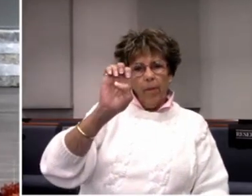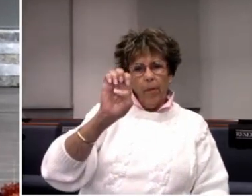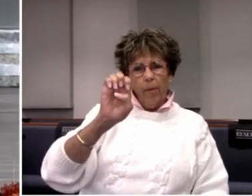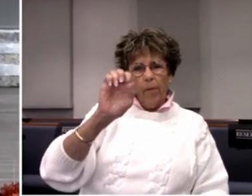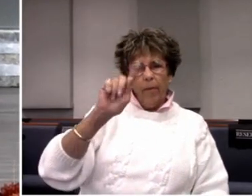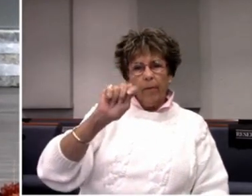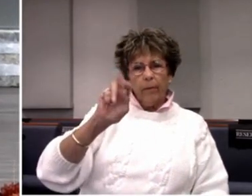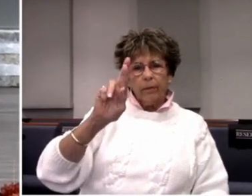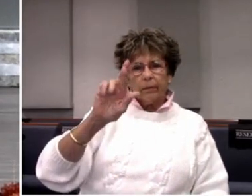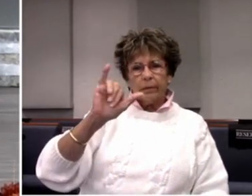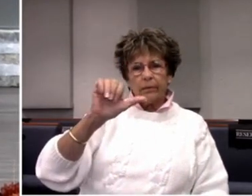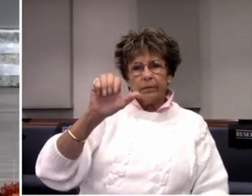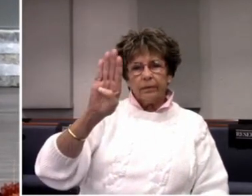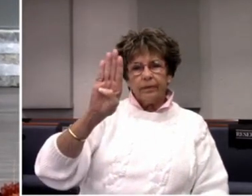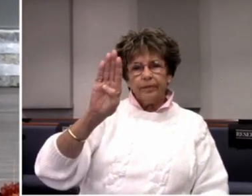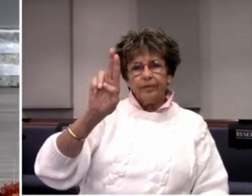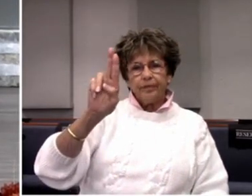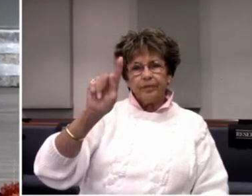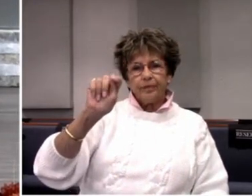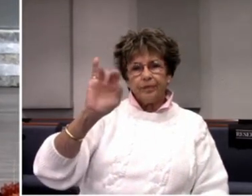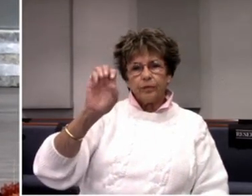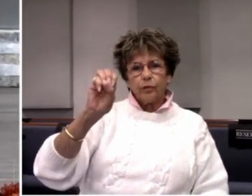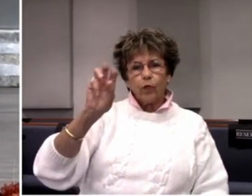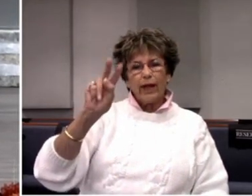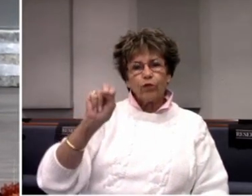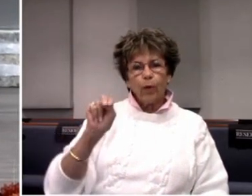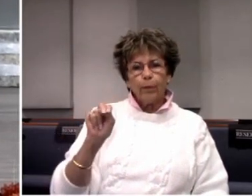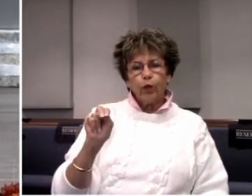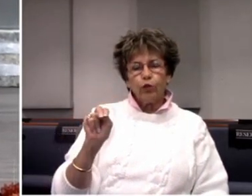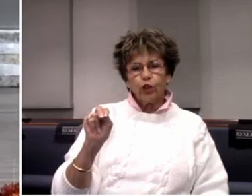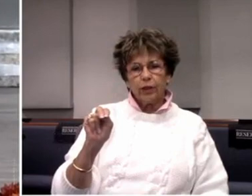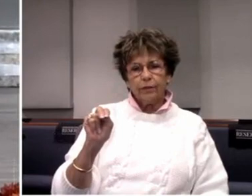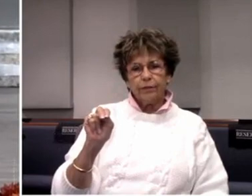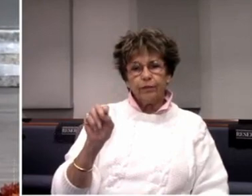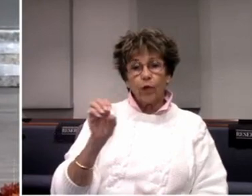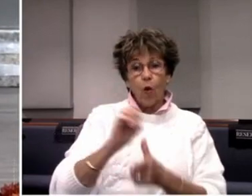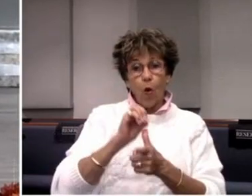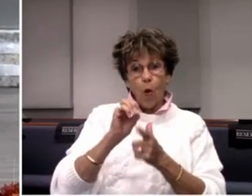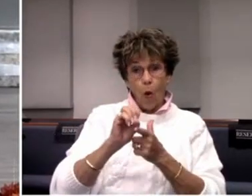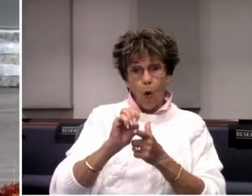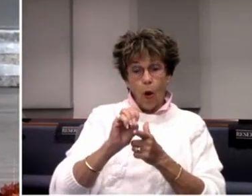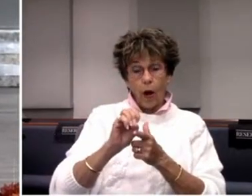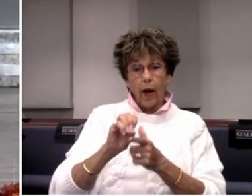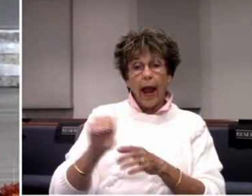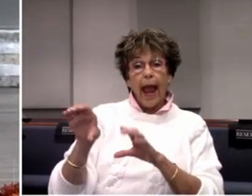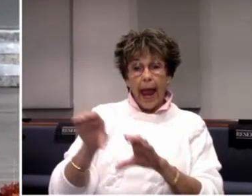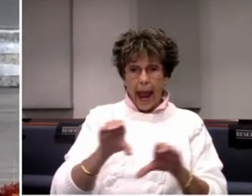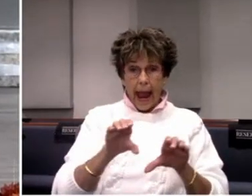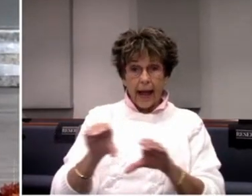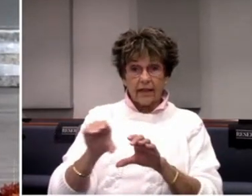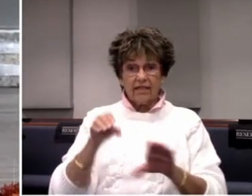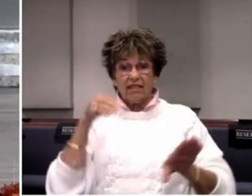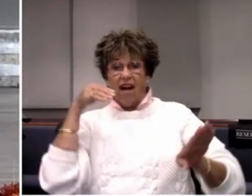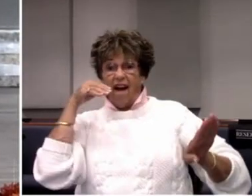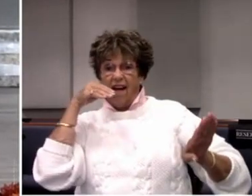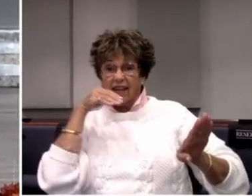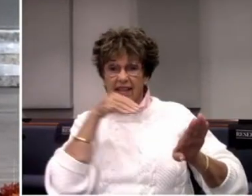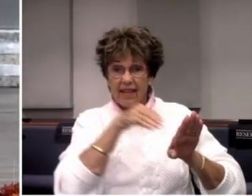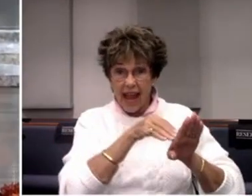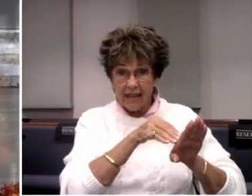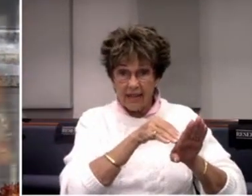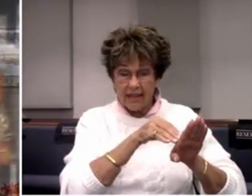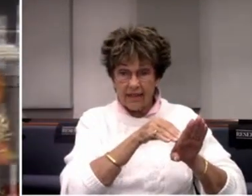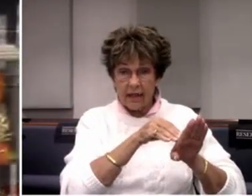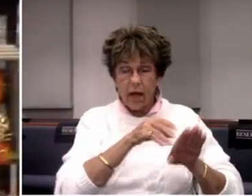or act against. Really and truthfully, Paul here is taking